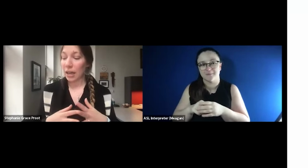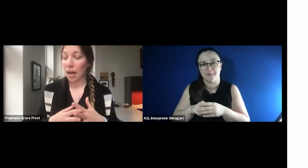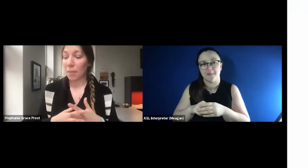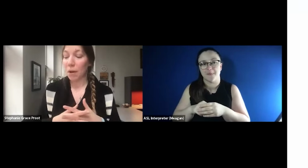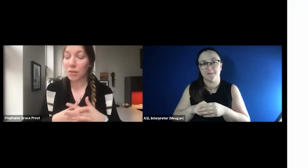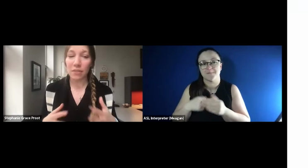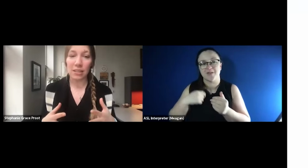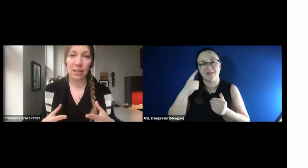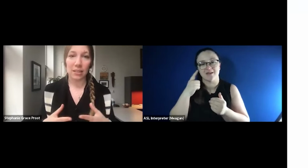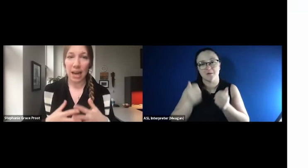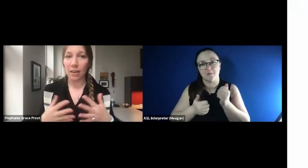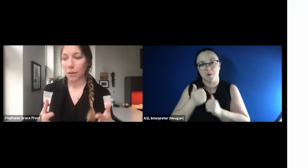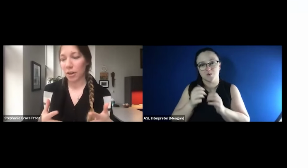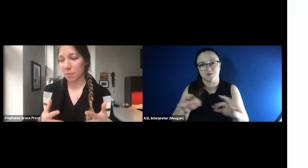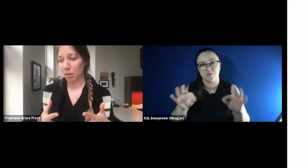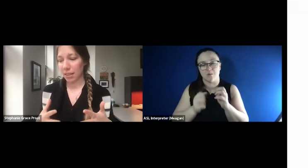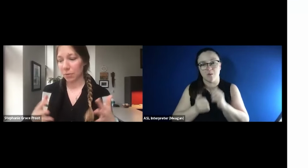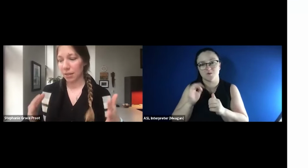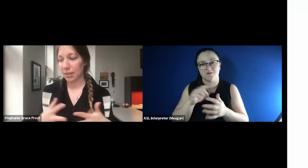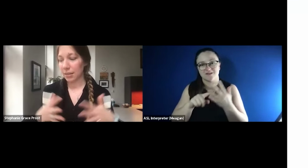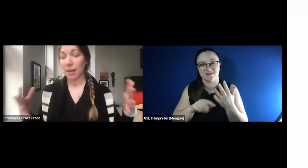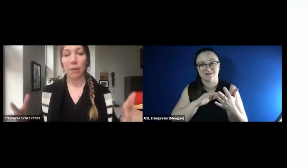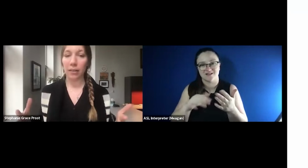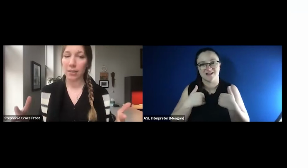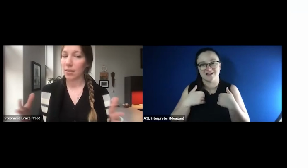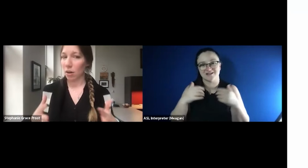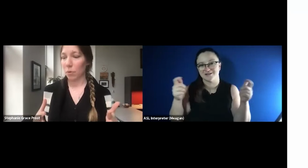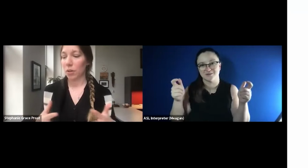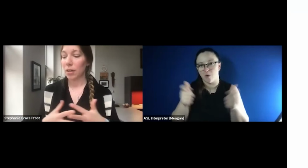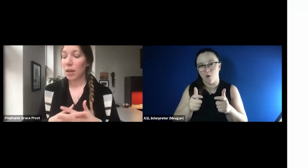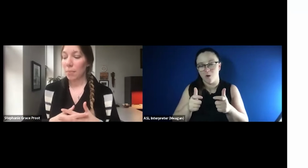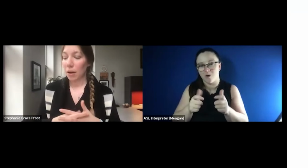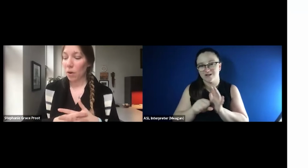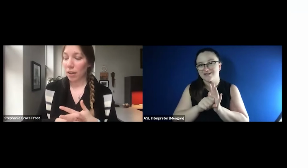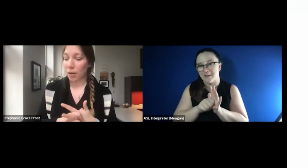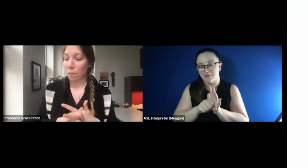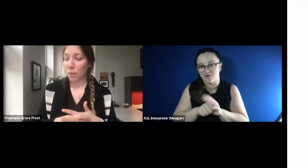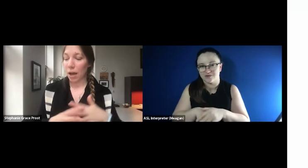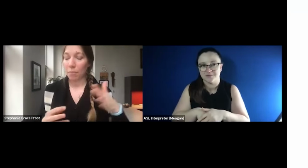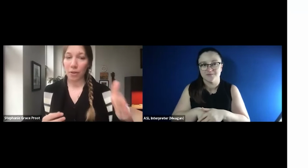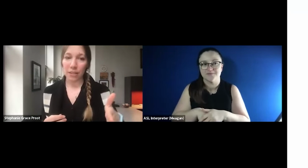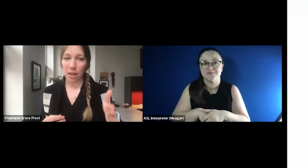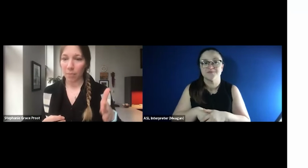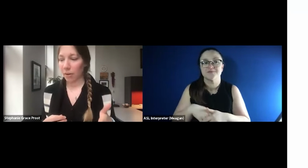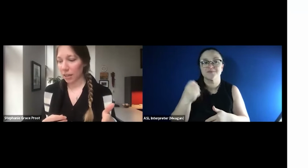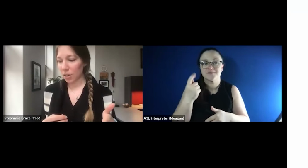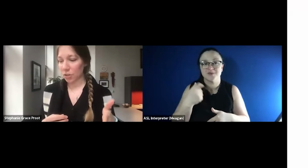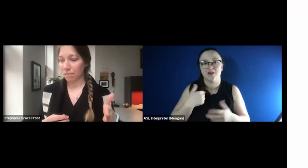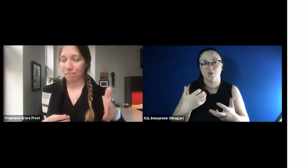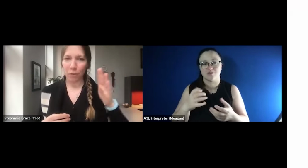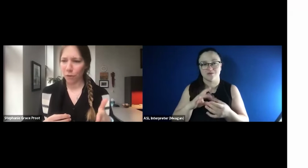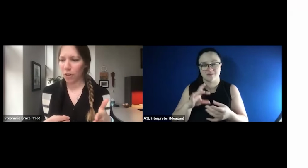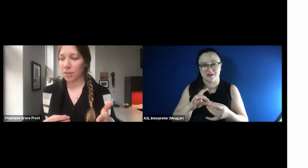critically, most of these studies had very small sample sizes. Hey, pilots are important, but I want to kind of briefly talk about